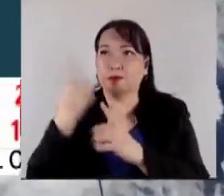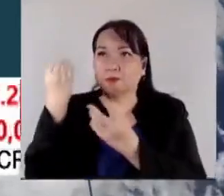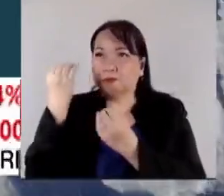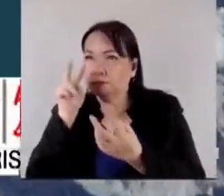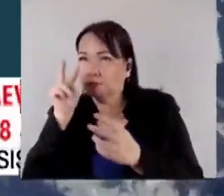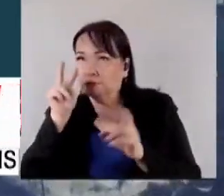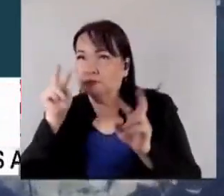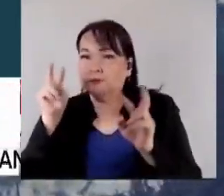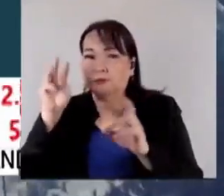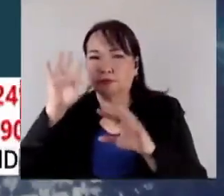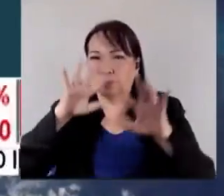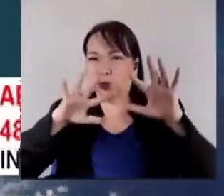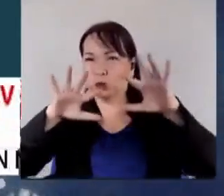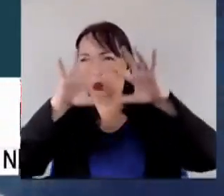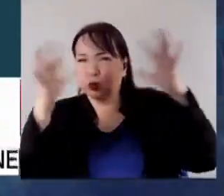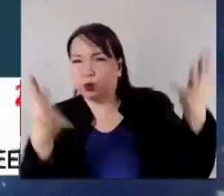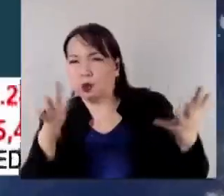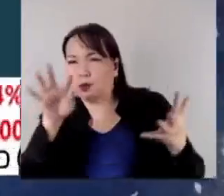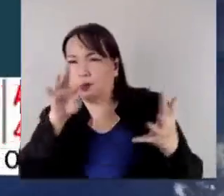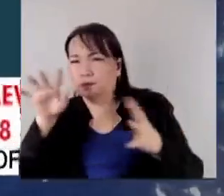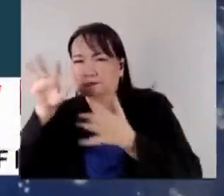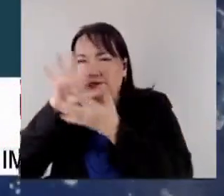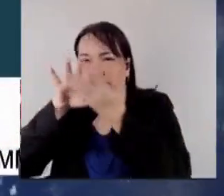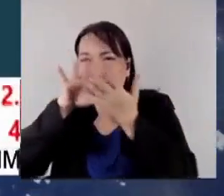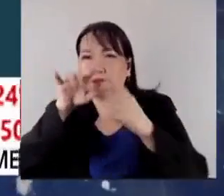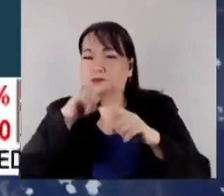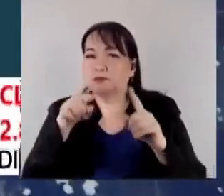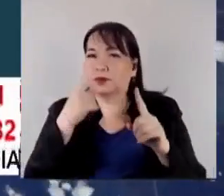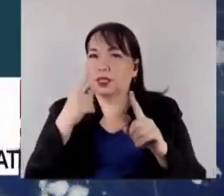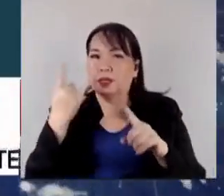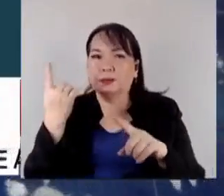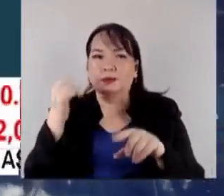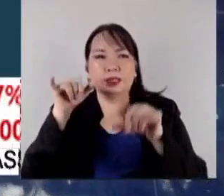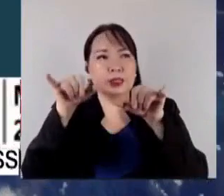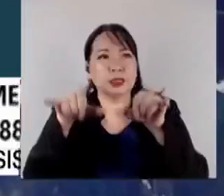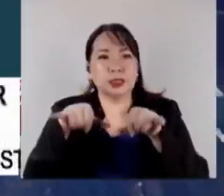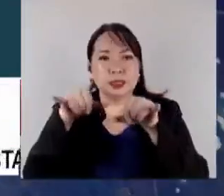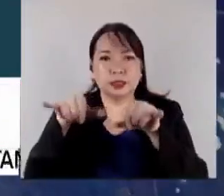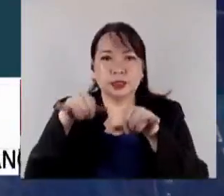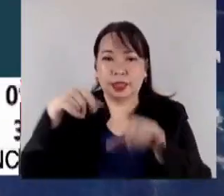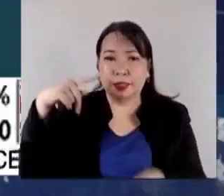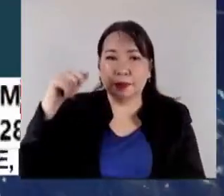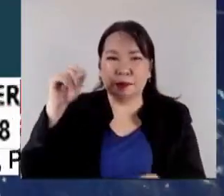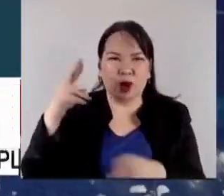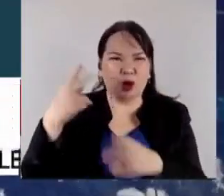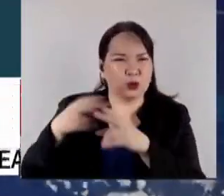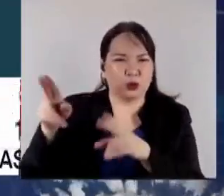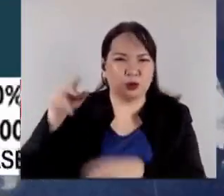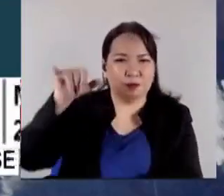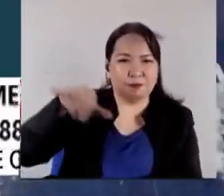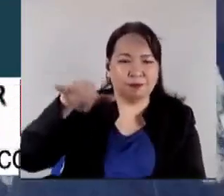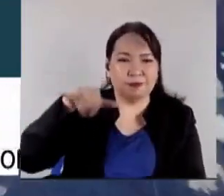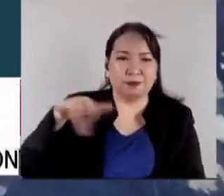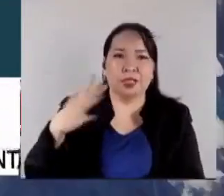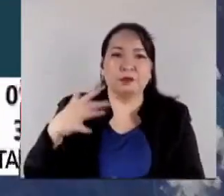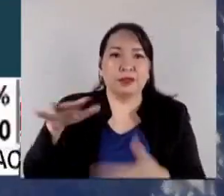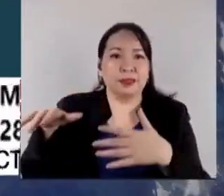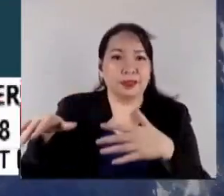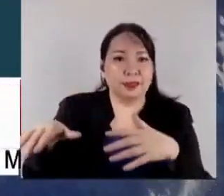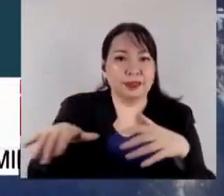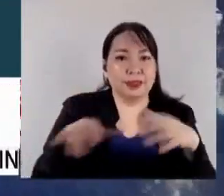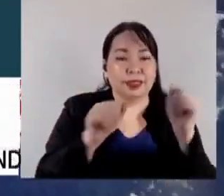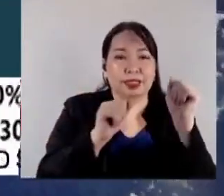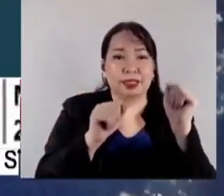the duration of this tropical cyclone in the PAR region will be short, and it may leave the PAR within the